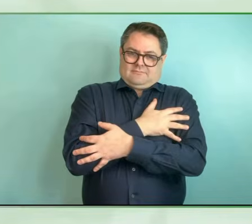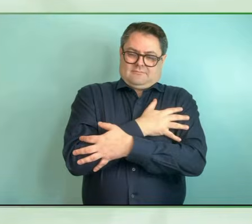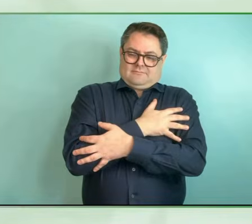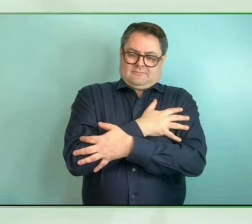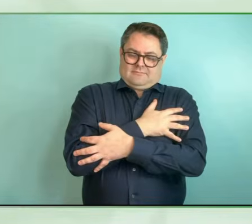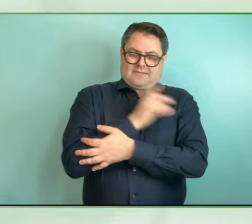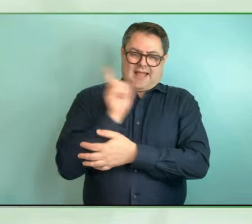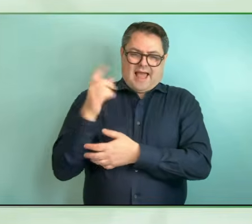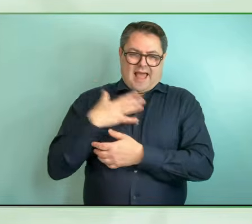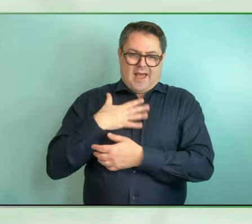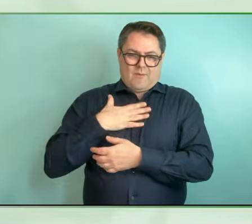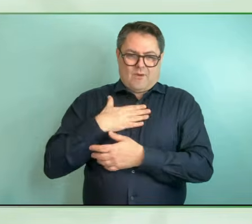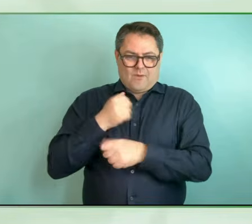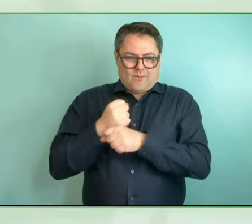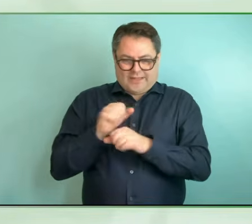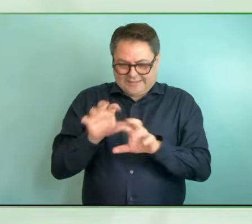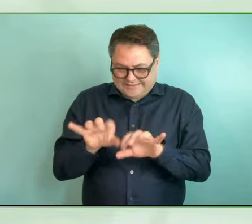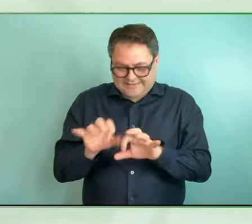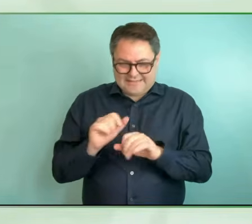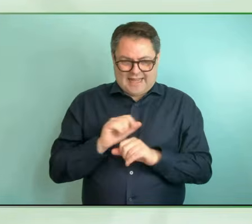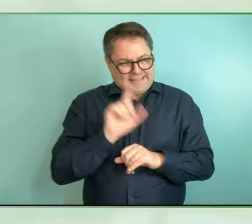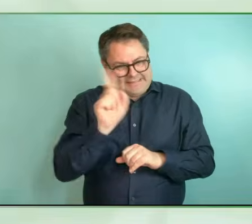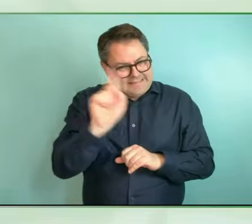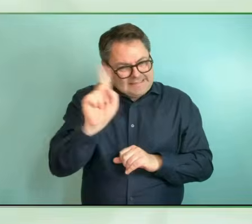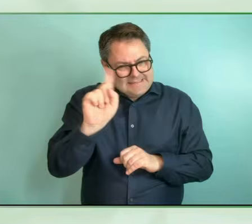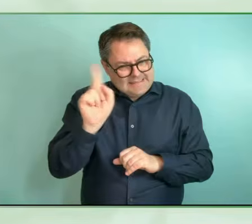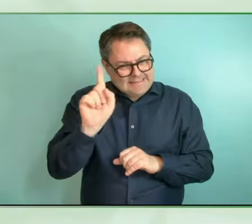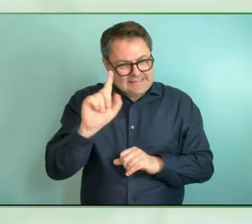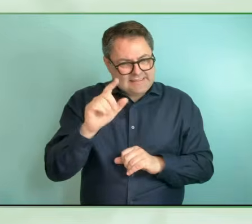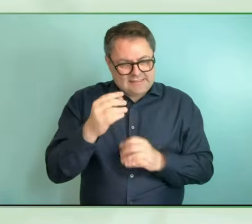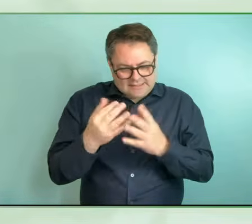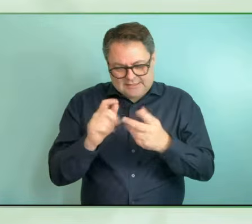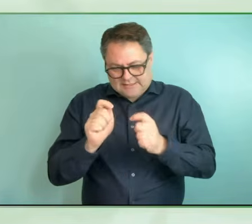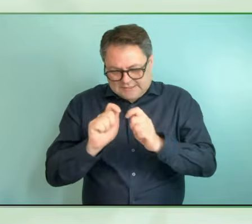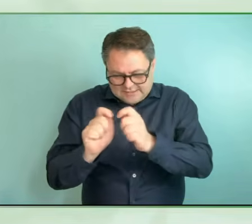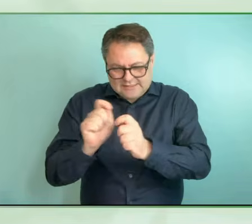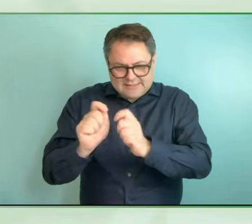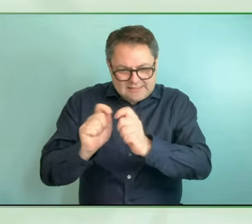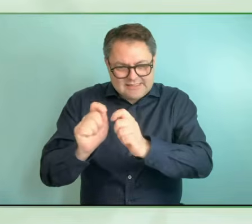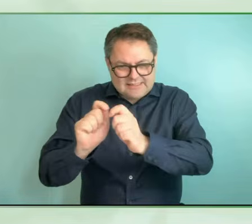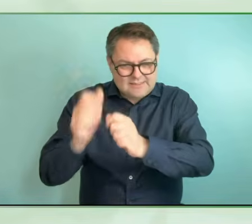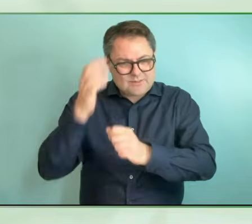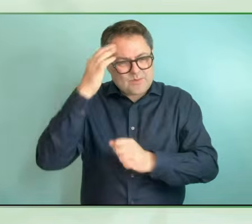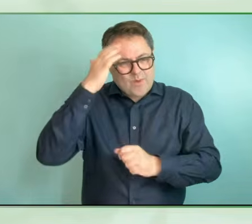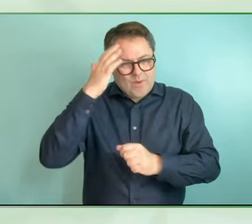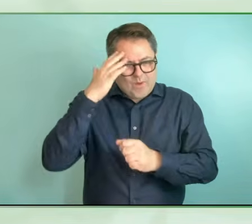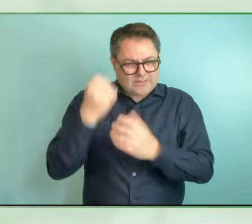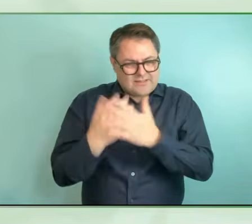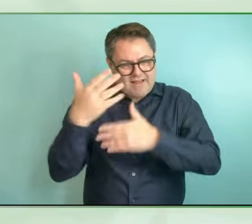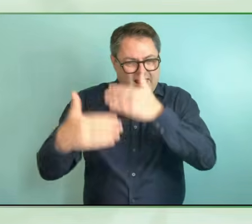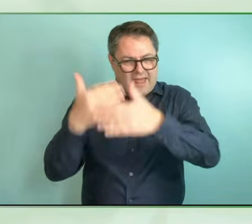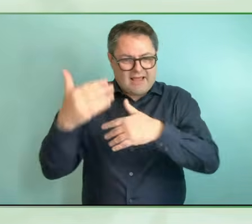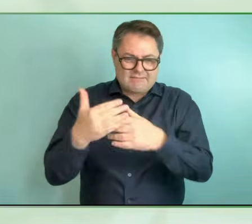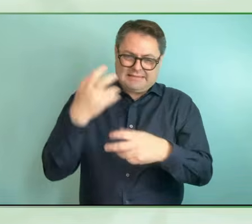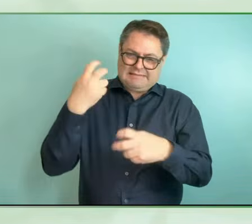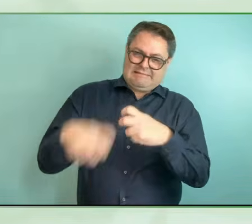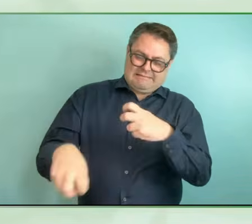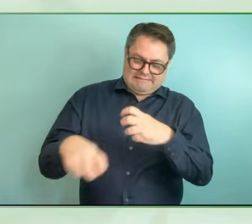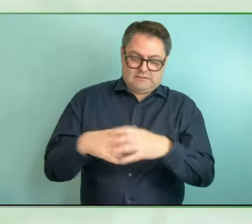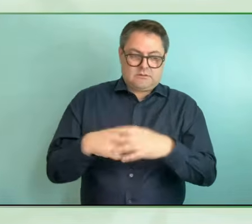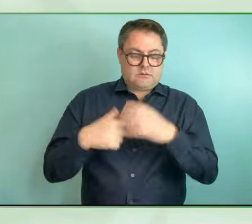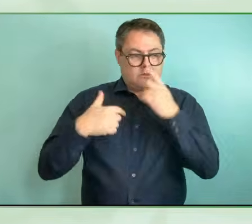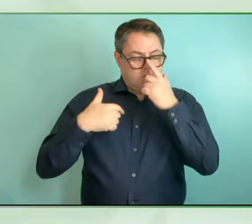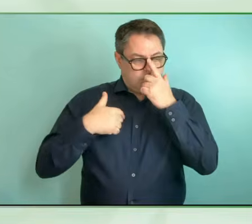a strict timeline, because it's always hard to tell. What I can tell you is that we're planning to add